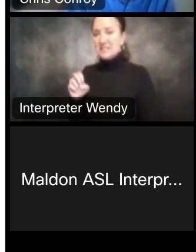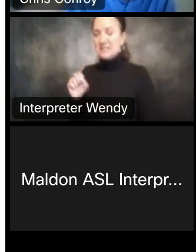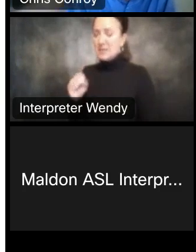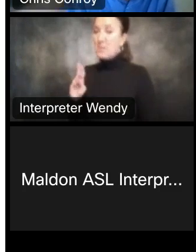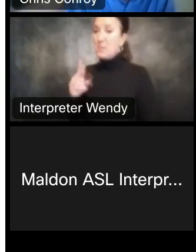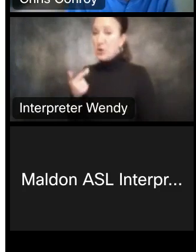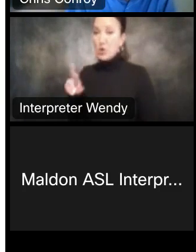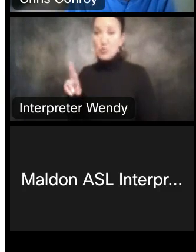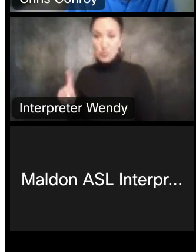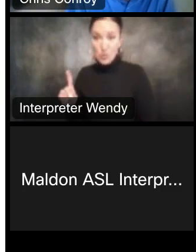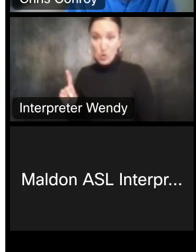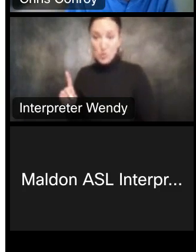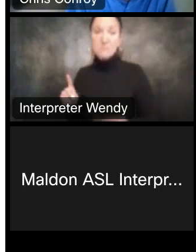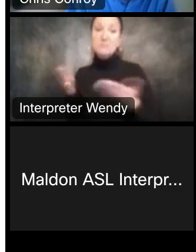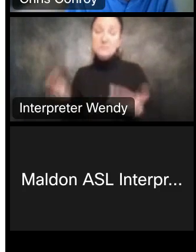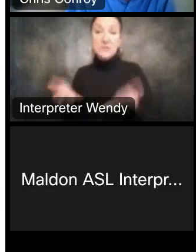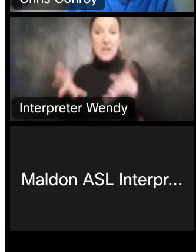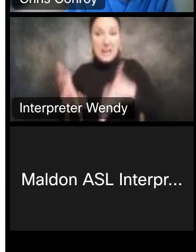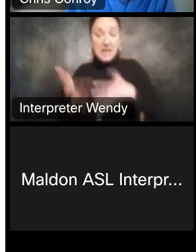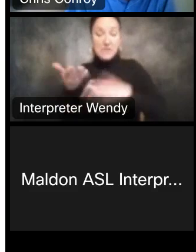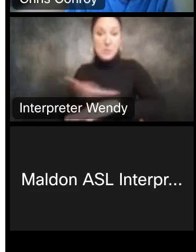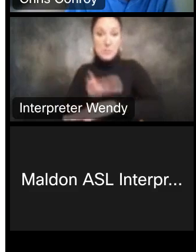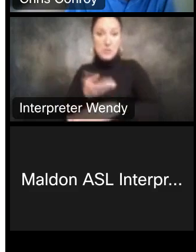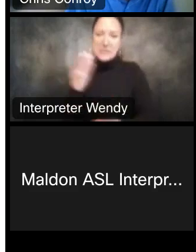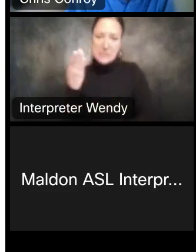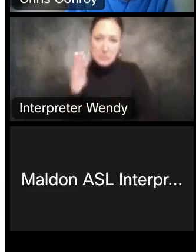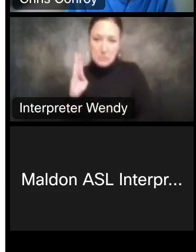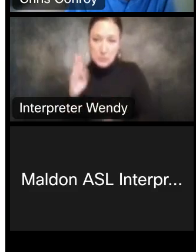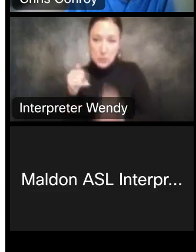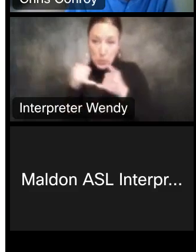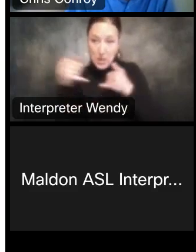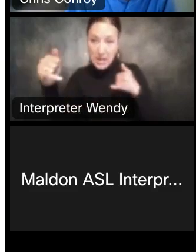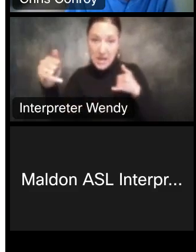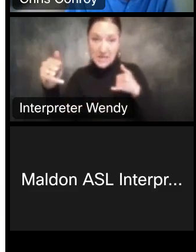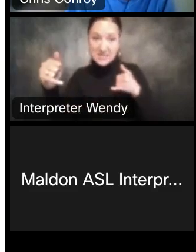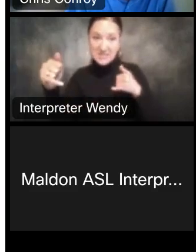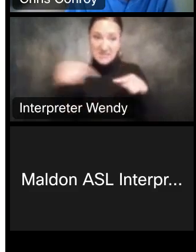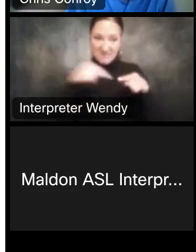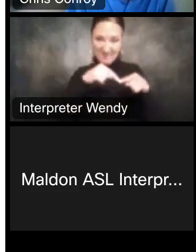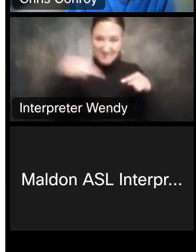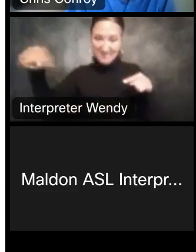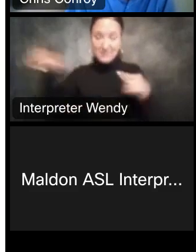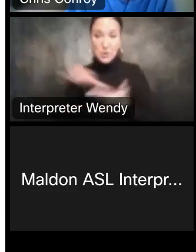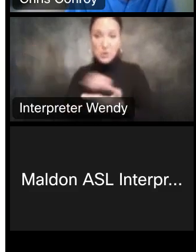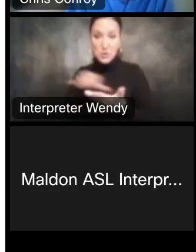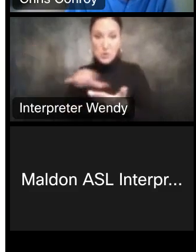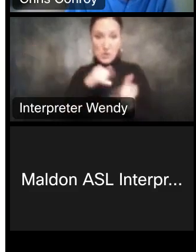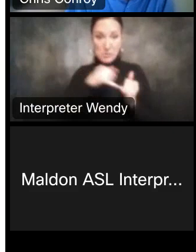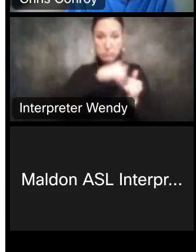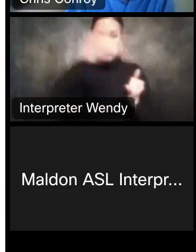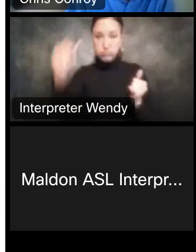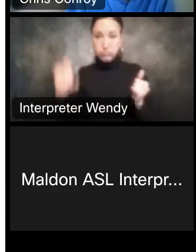we're left with is really the improvements that we're showing in the blue lines along New York Avenue, connecting to